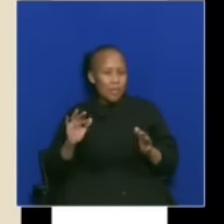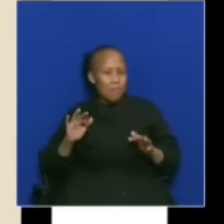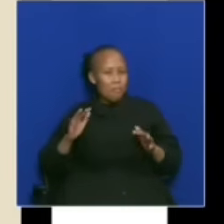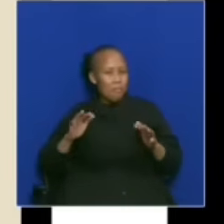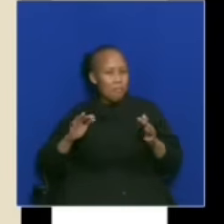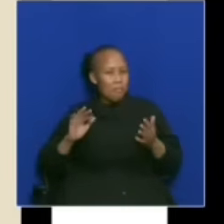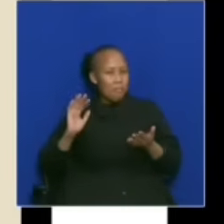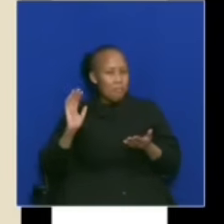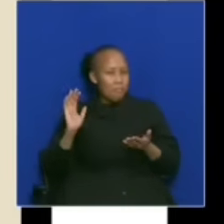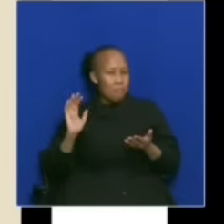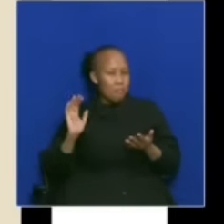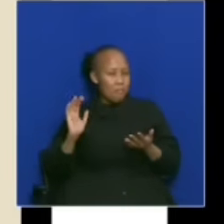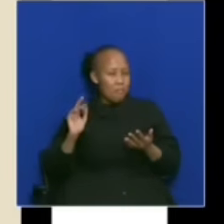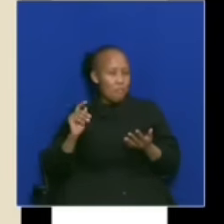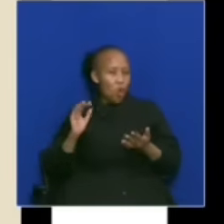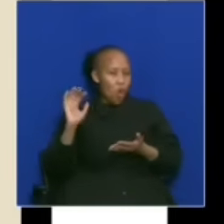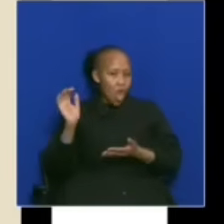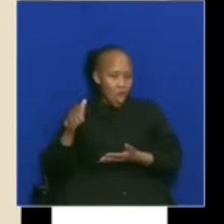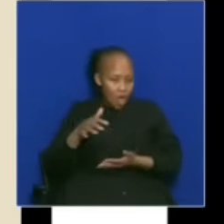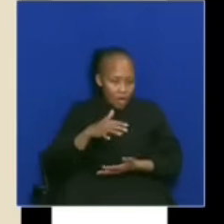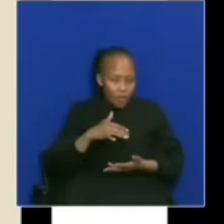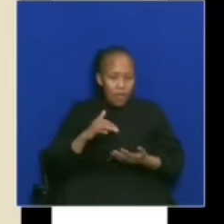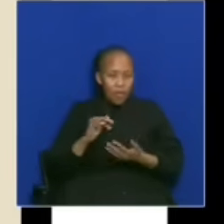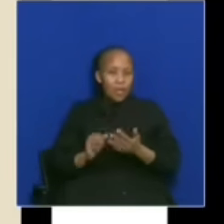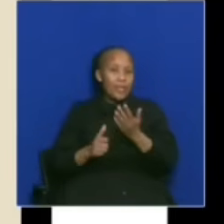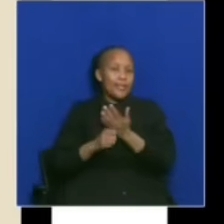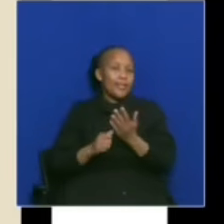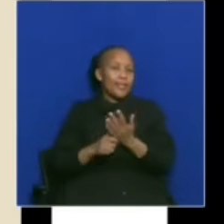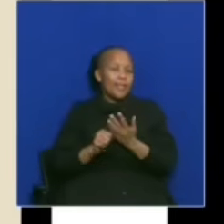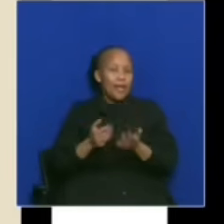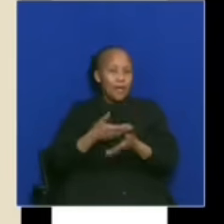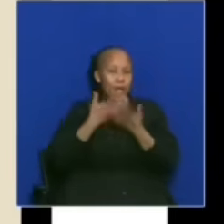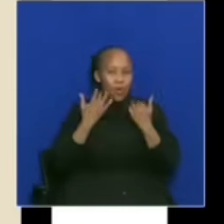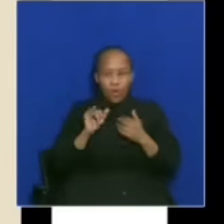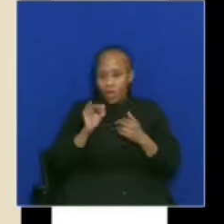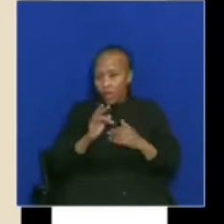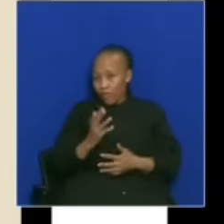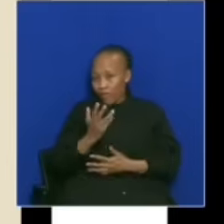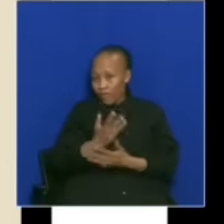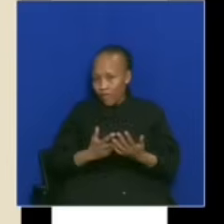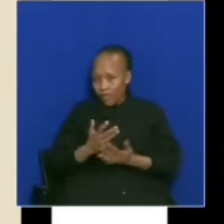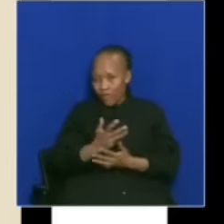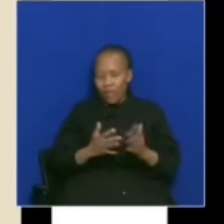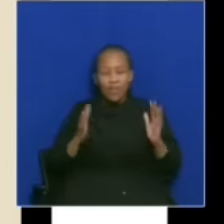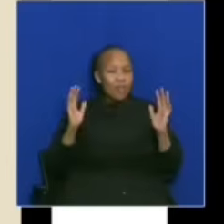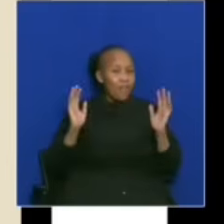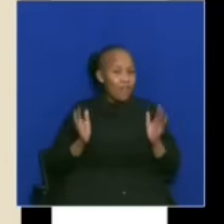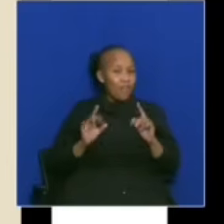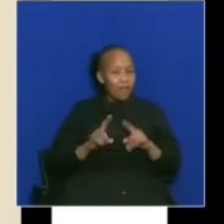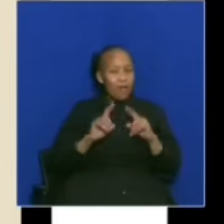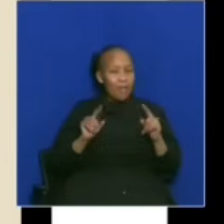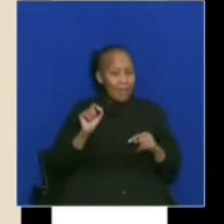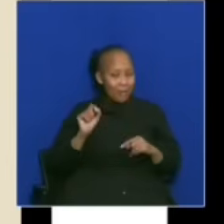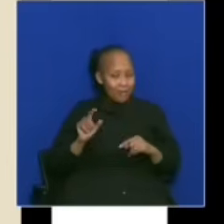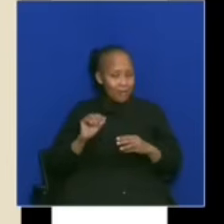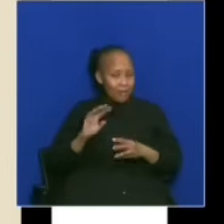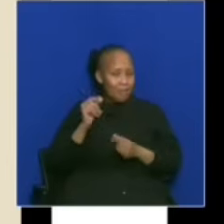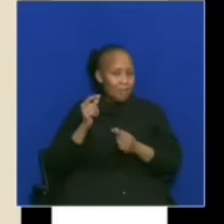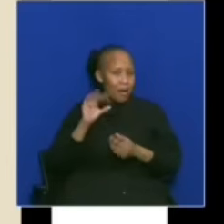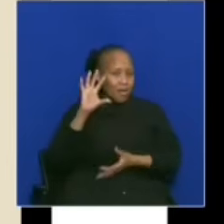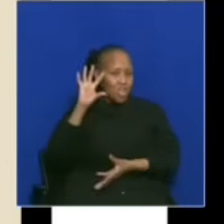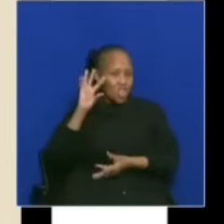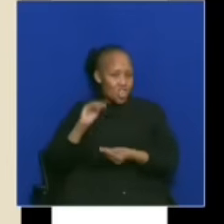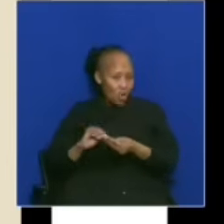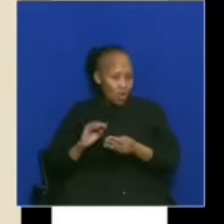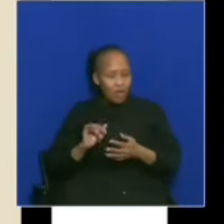we've discussed it, but that is the total amount of tax that would be paid on a